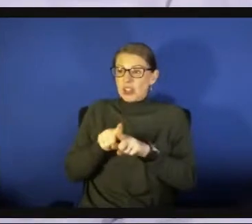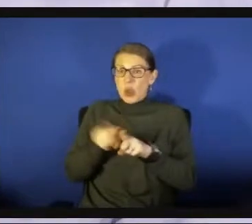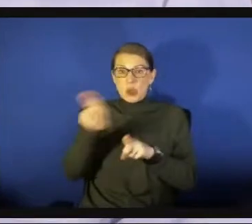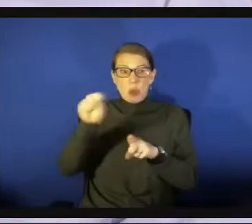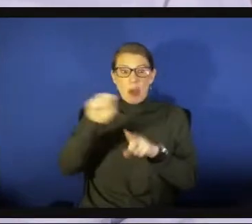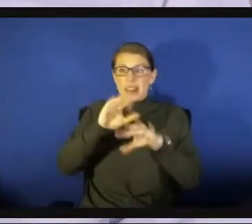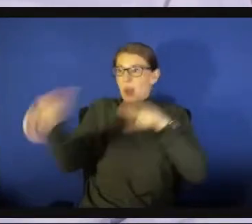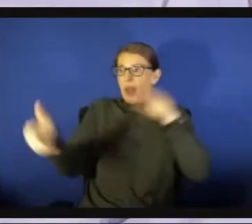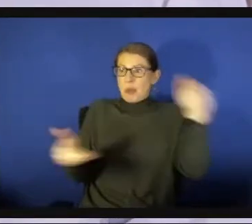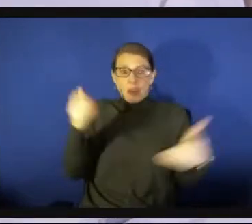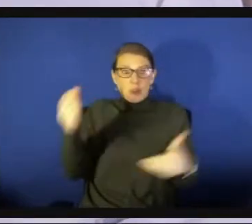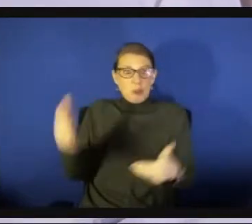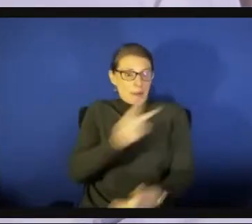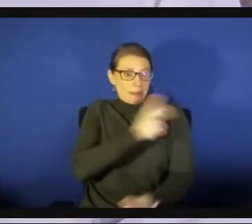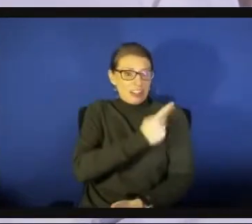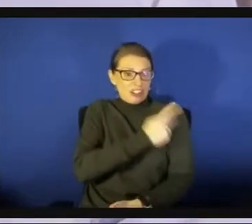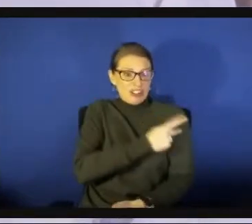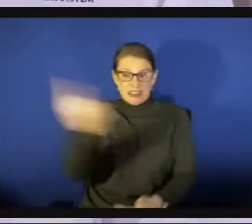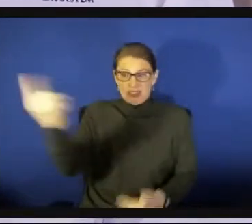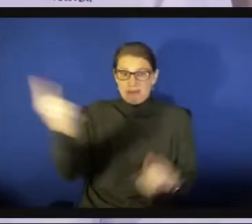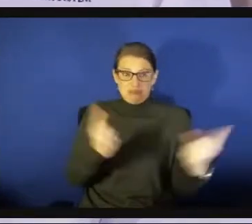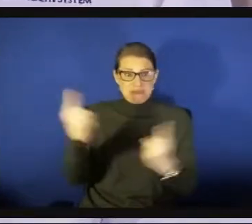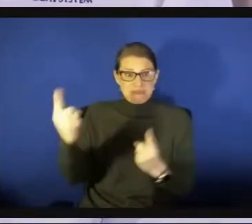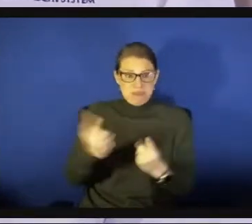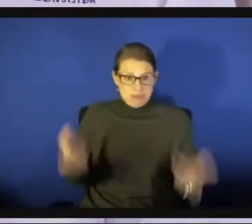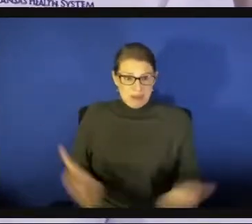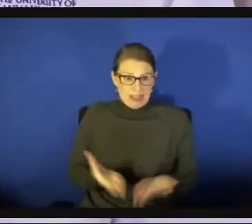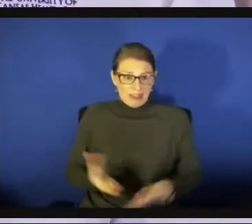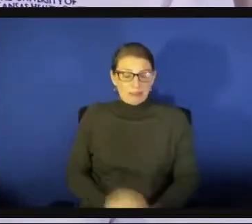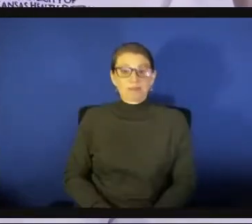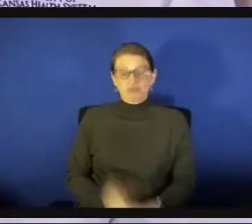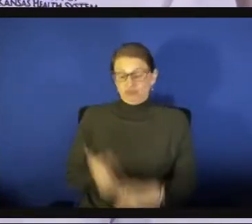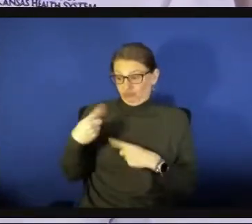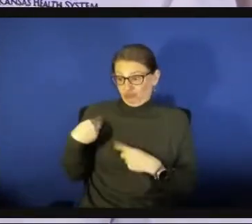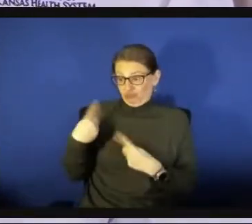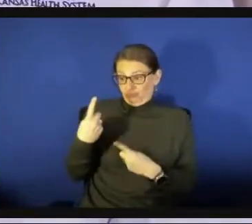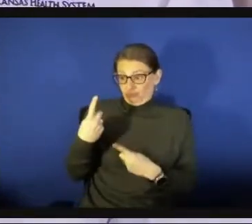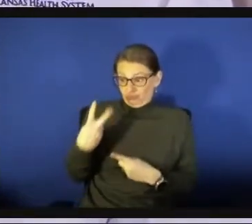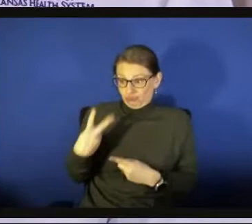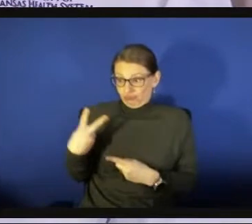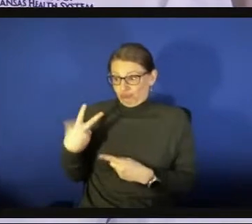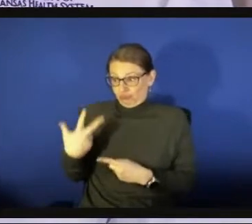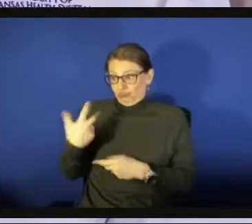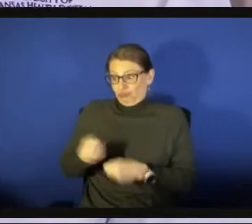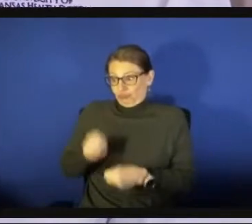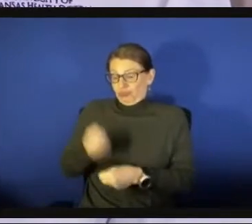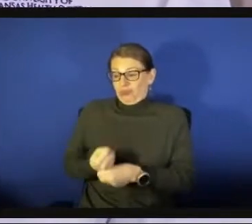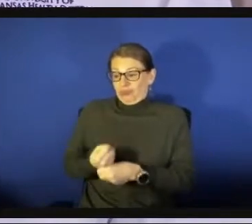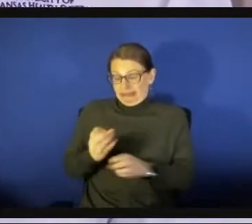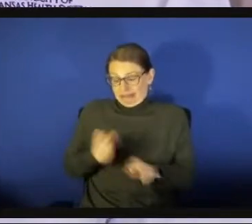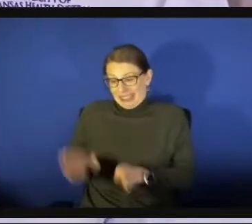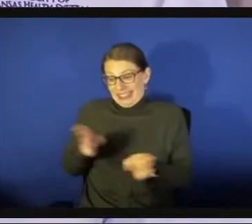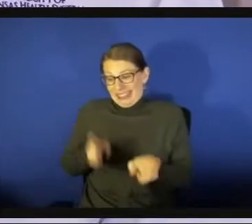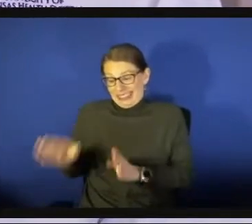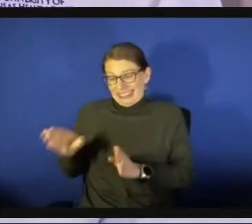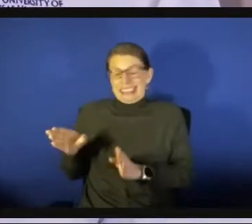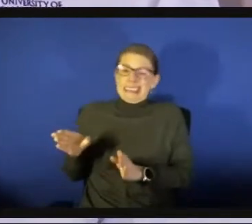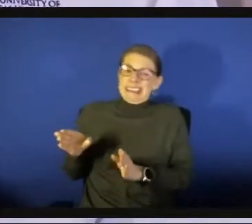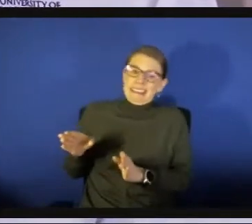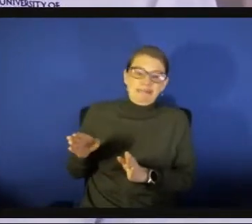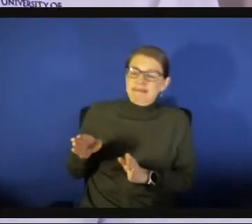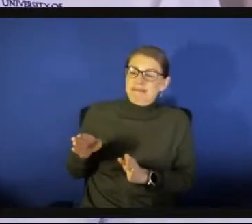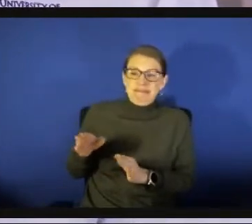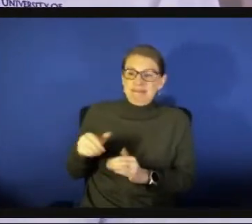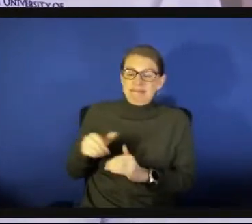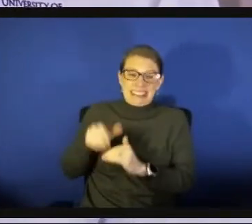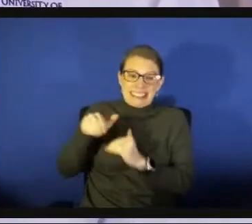It's very exciting. You know, for the last few years, as we've been planning this, we've been having to send a lot of patients away, many miles away,